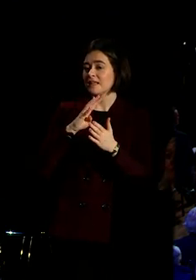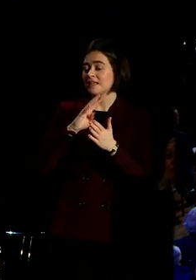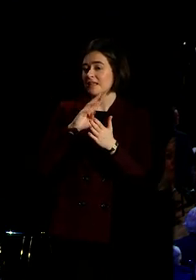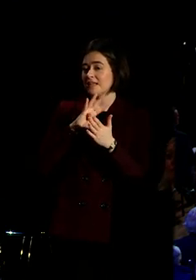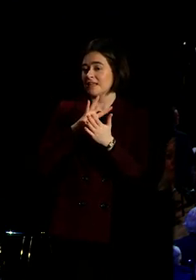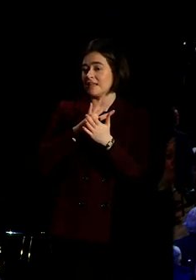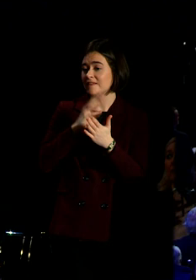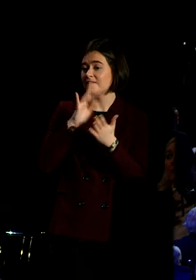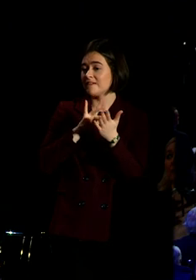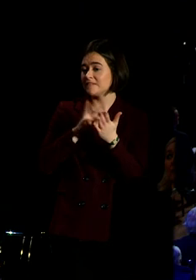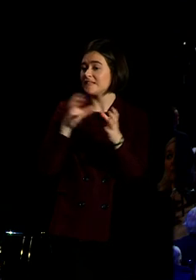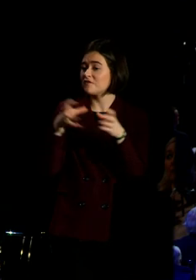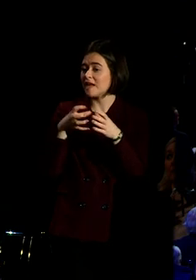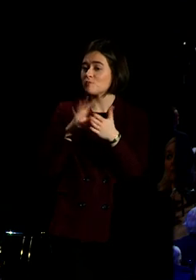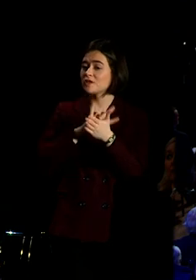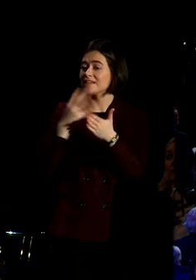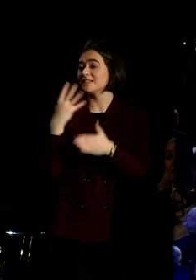15 April